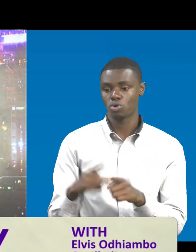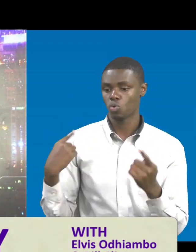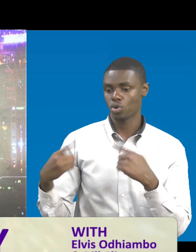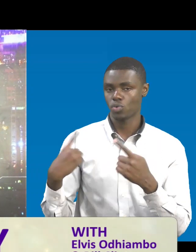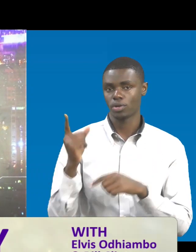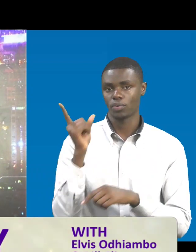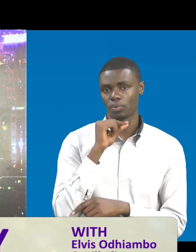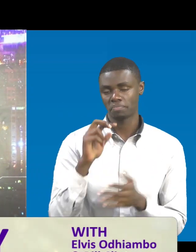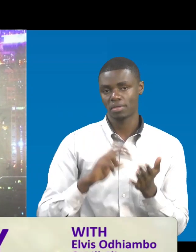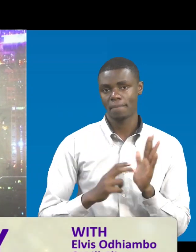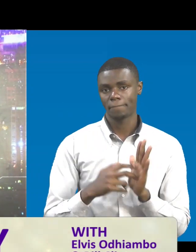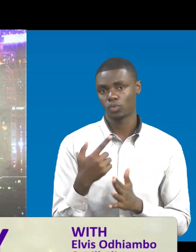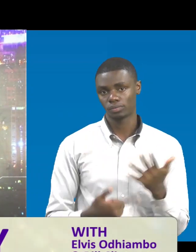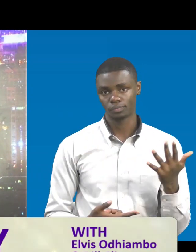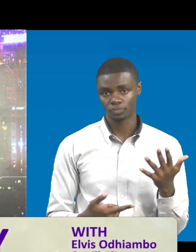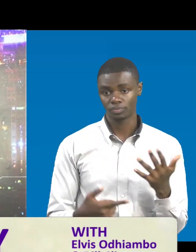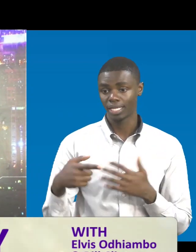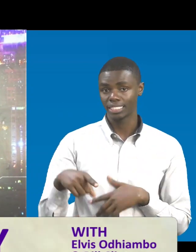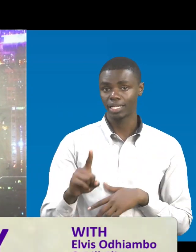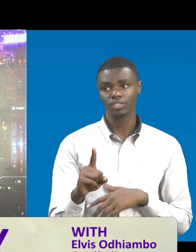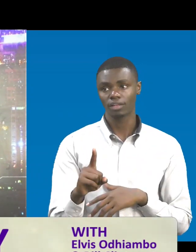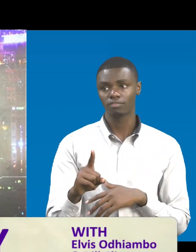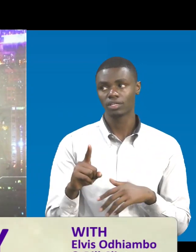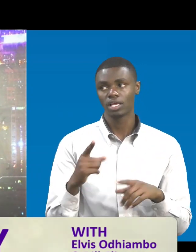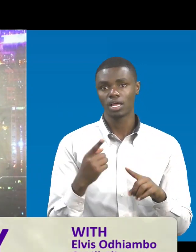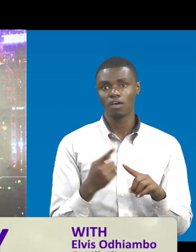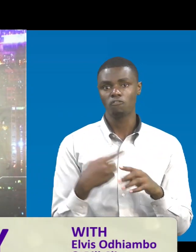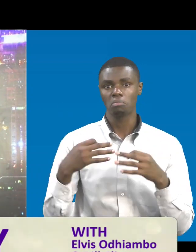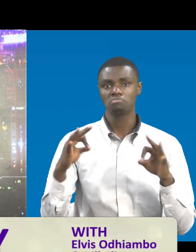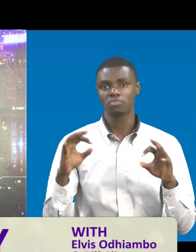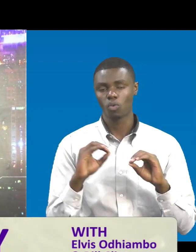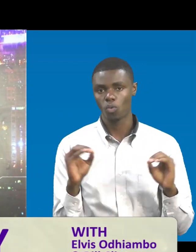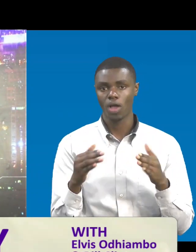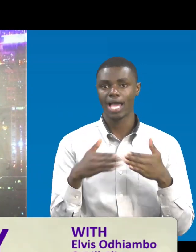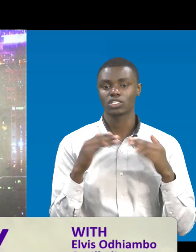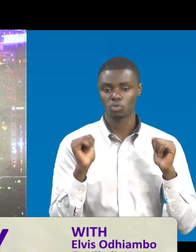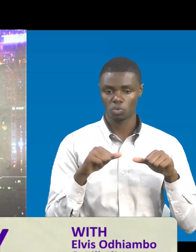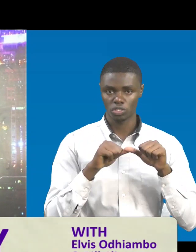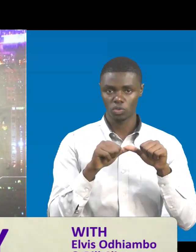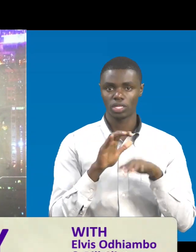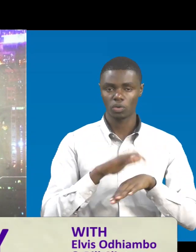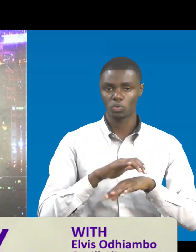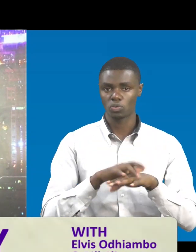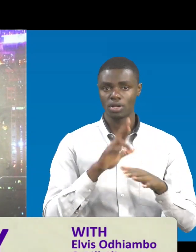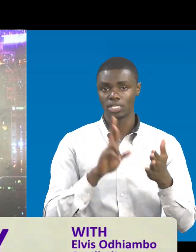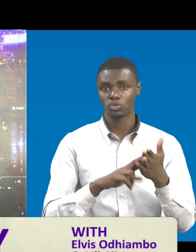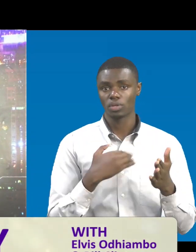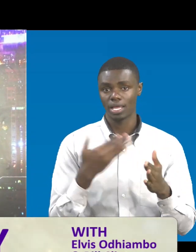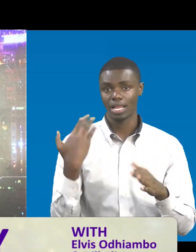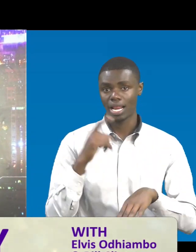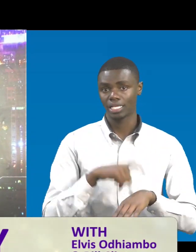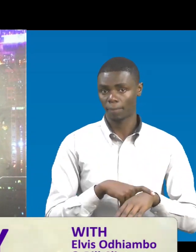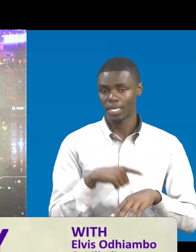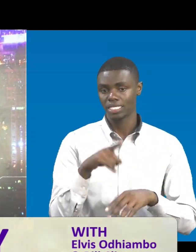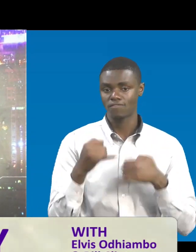season. This means that they are still not yet out of fray, and Arsenal can continue with the good results they had last season, where